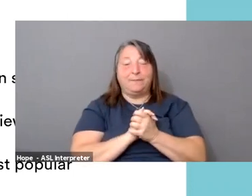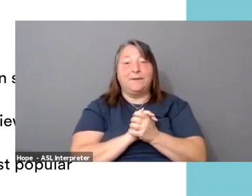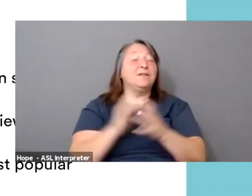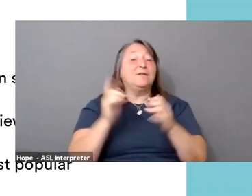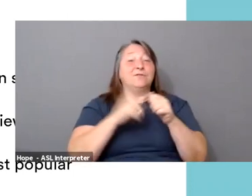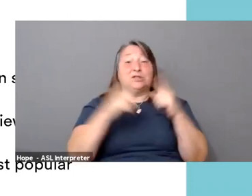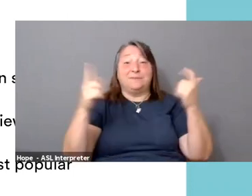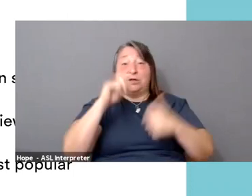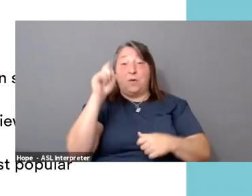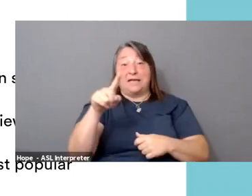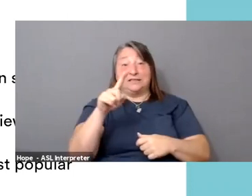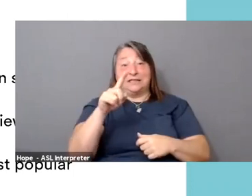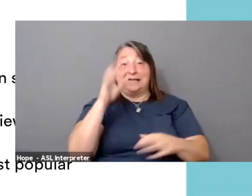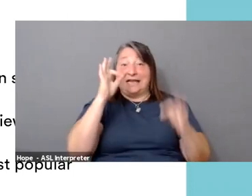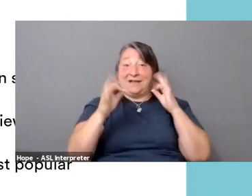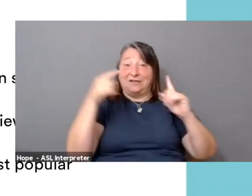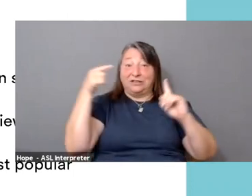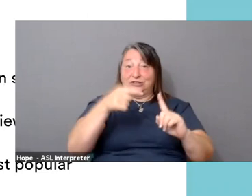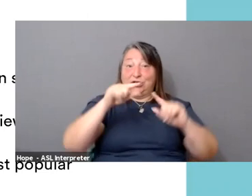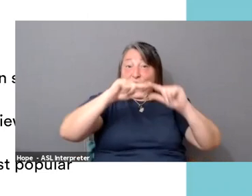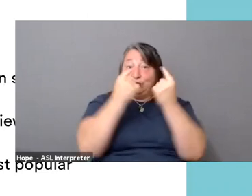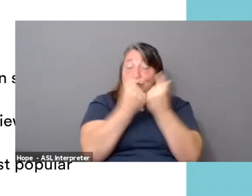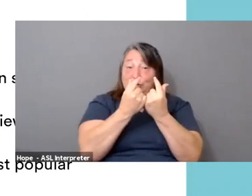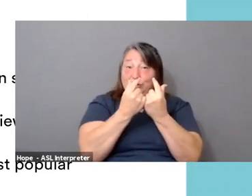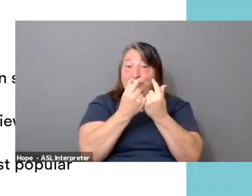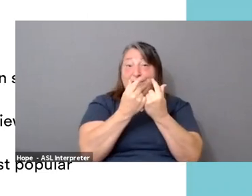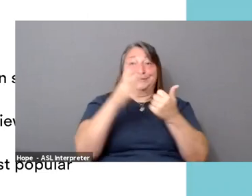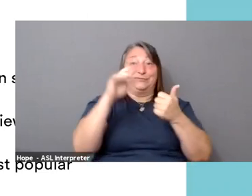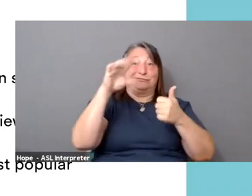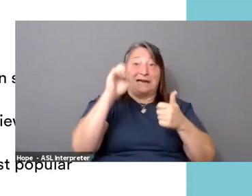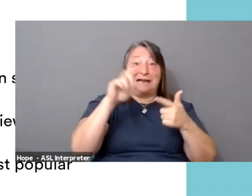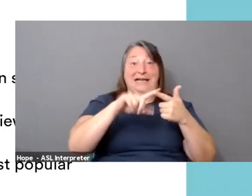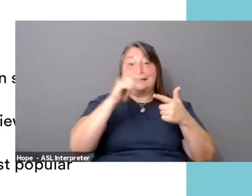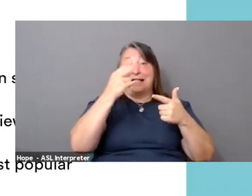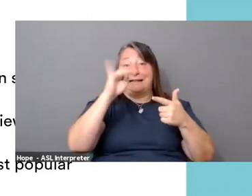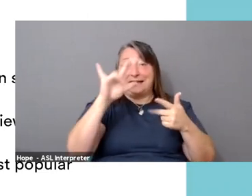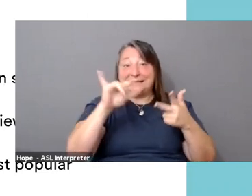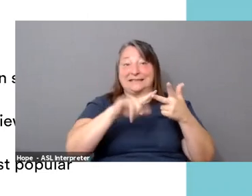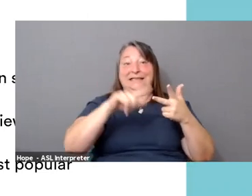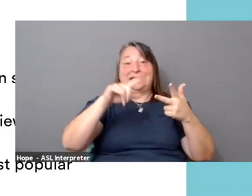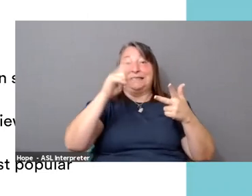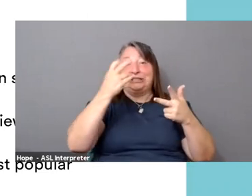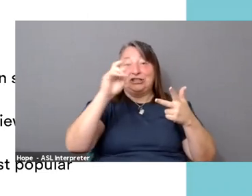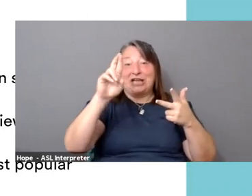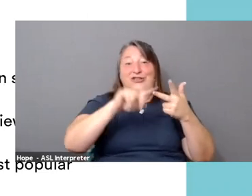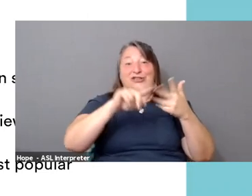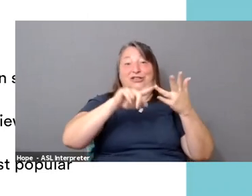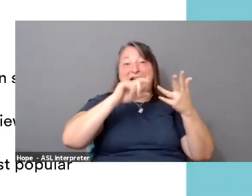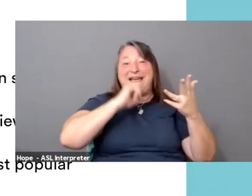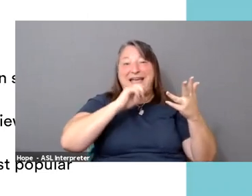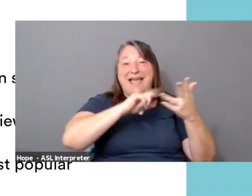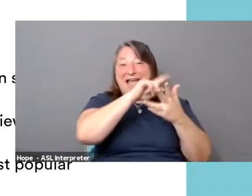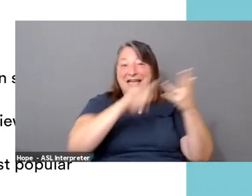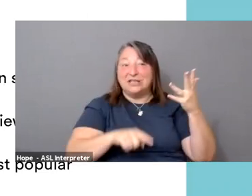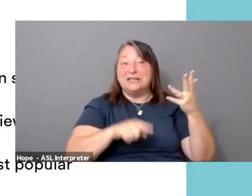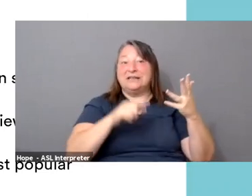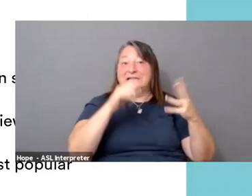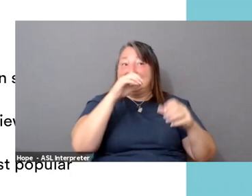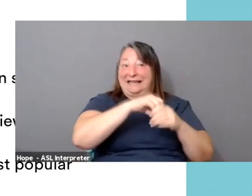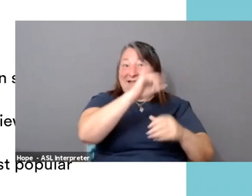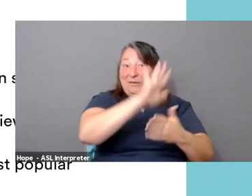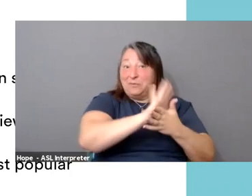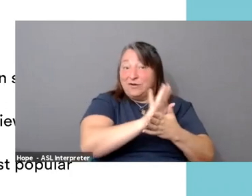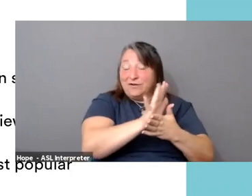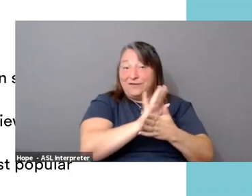does the presence of certain groups in terms of race, ethnicity, gender, and age draw the same numbers or higher